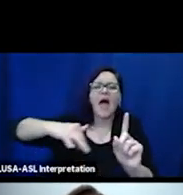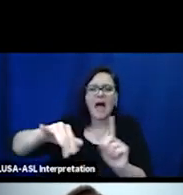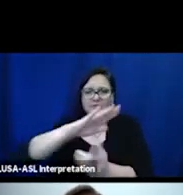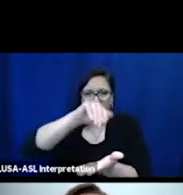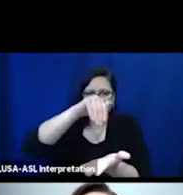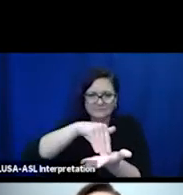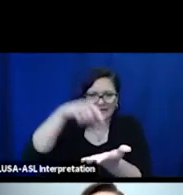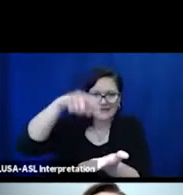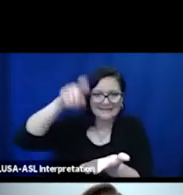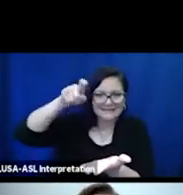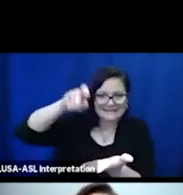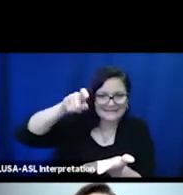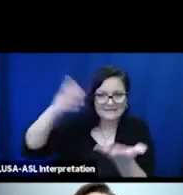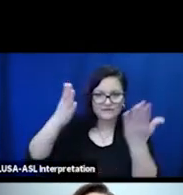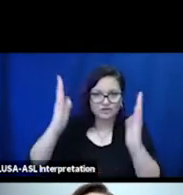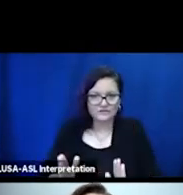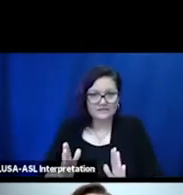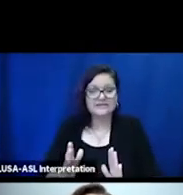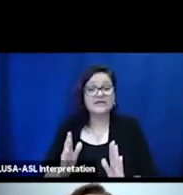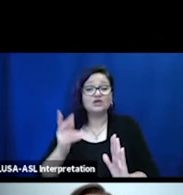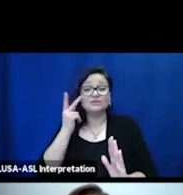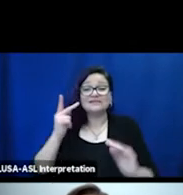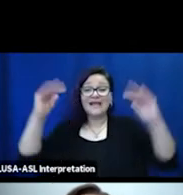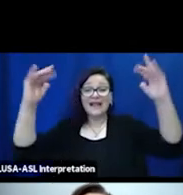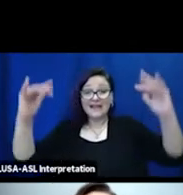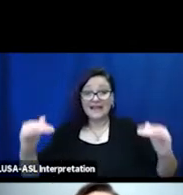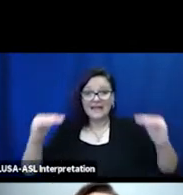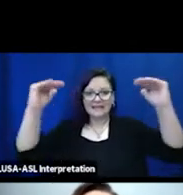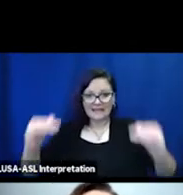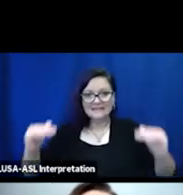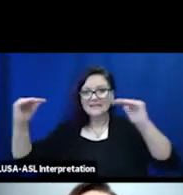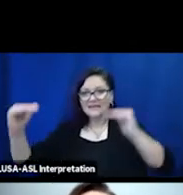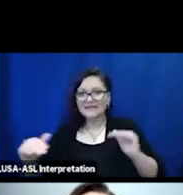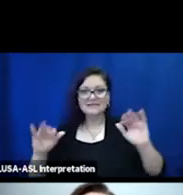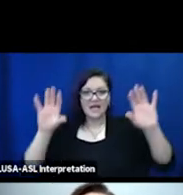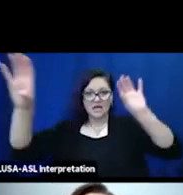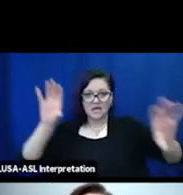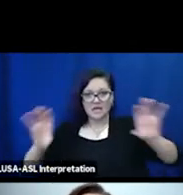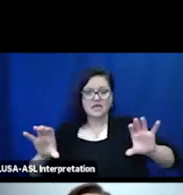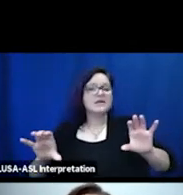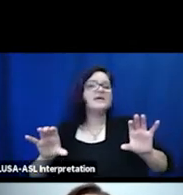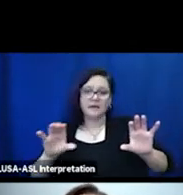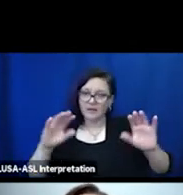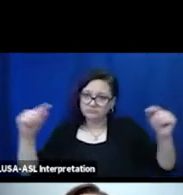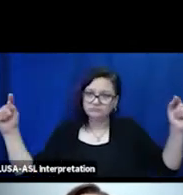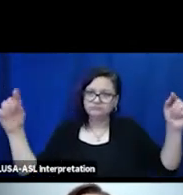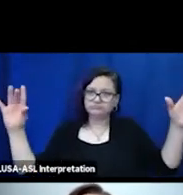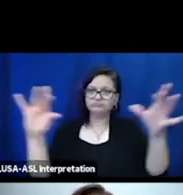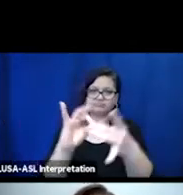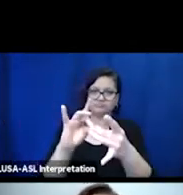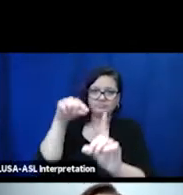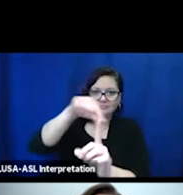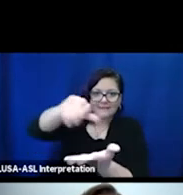here, everything revolves around member needs. I'm not going to read all of this to you.